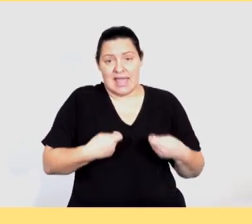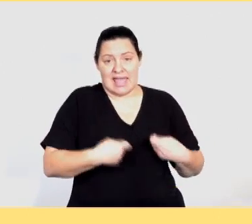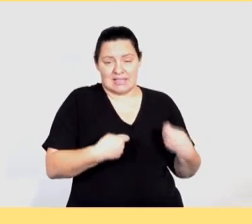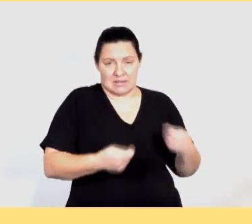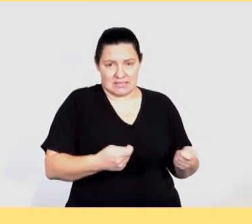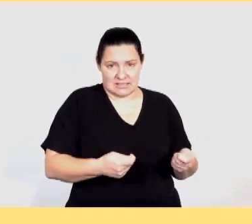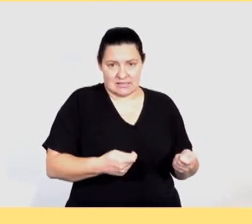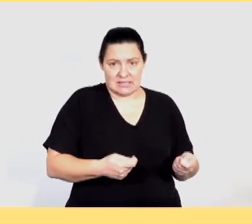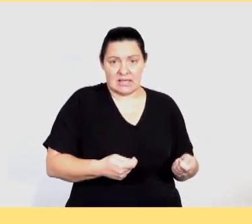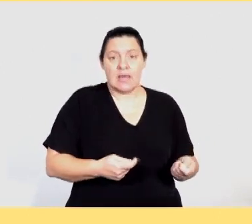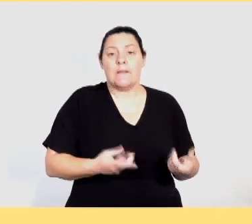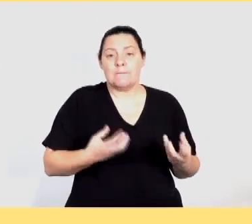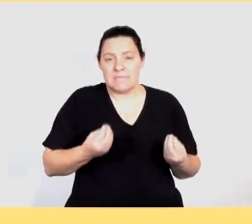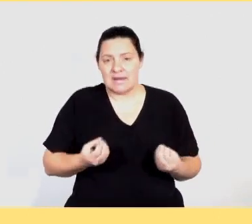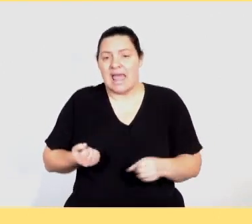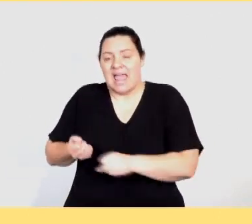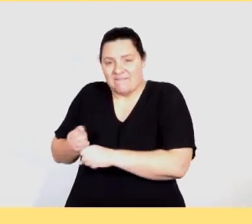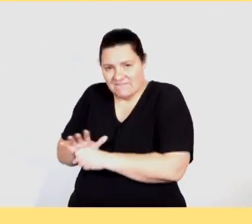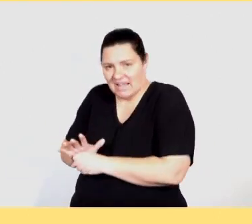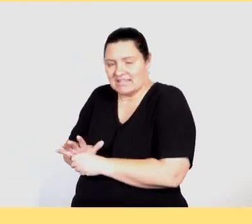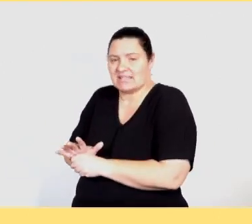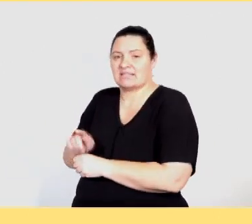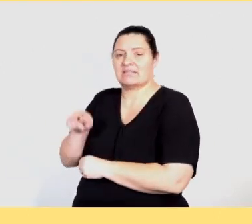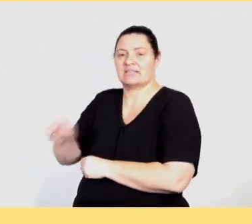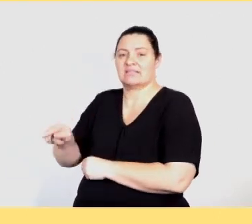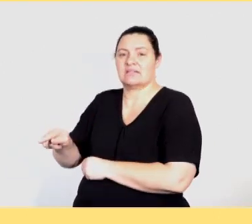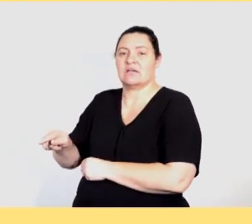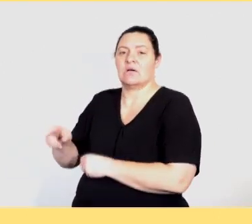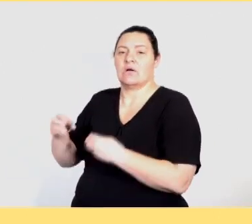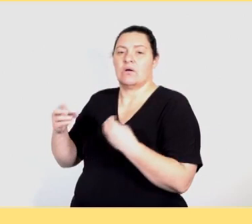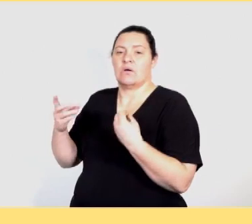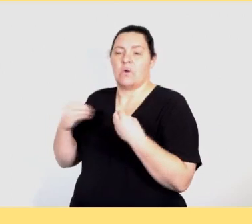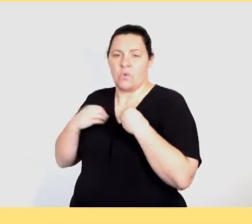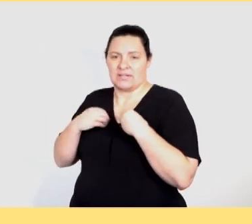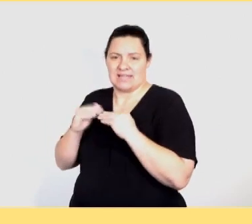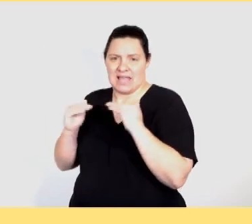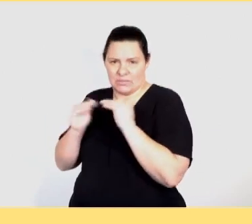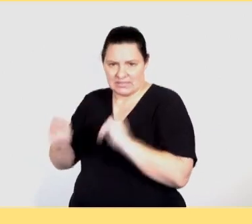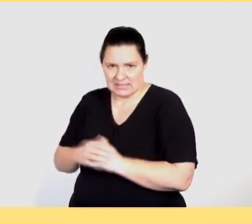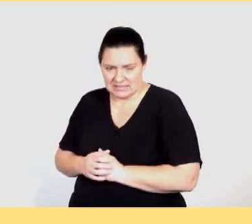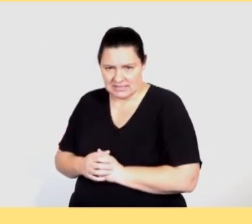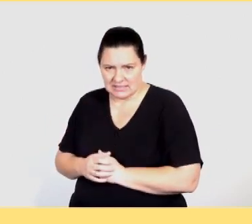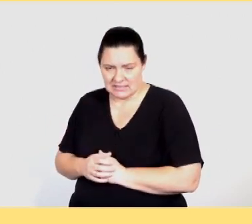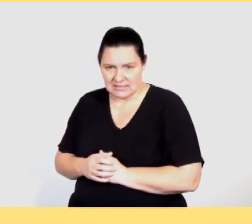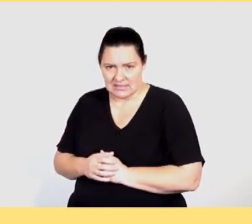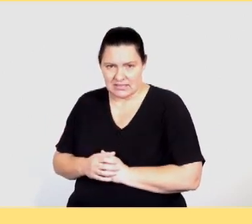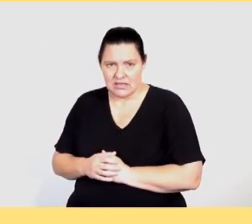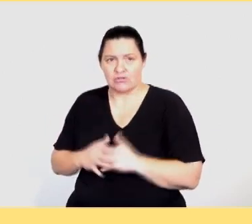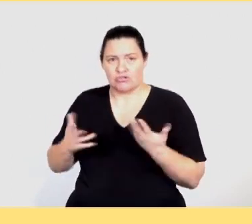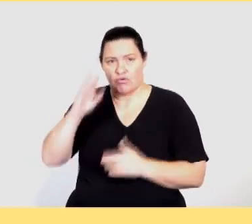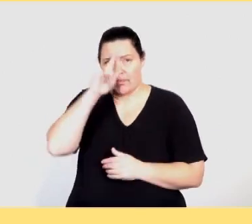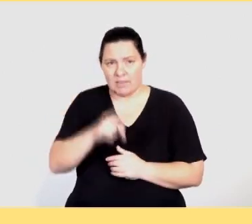an expense, it will have an effect now on my owner's equity.